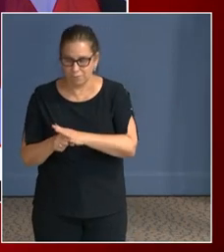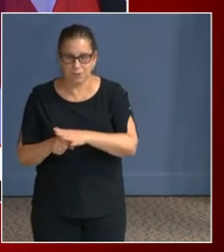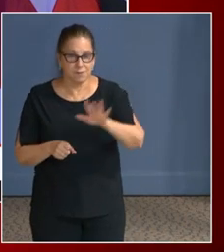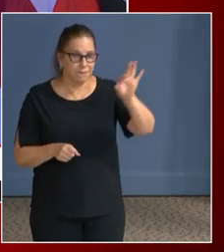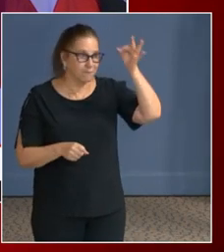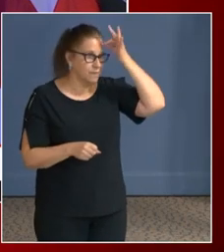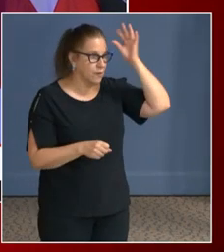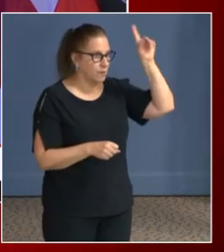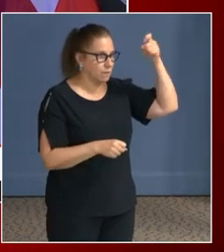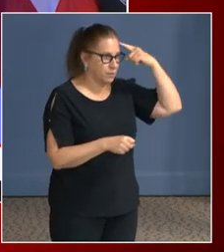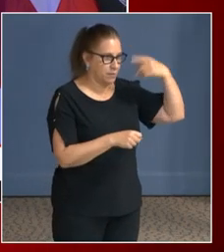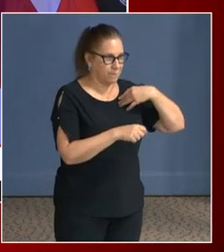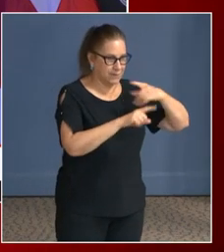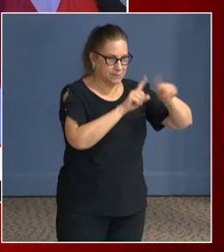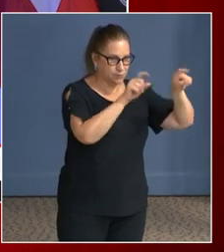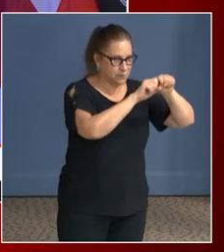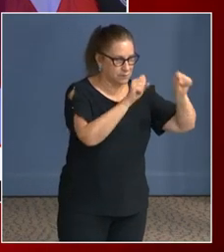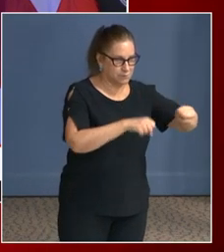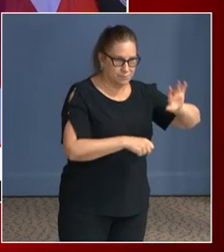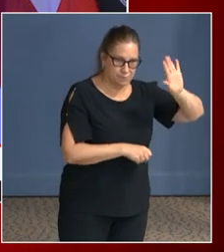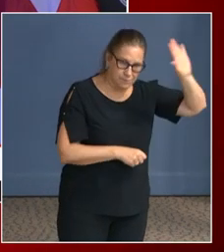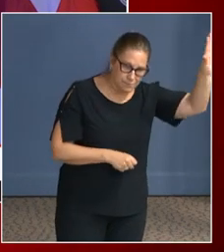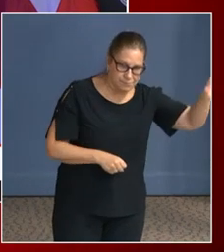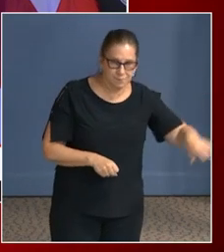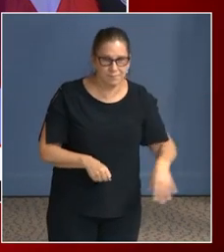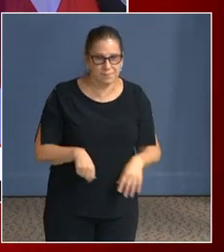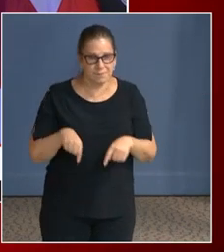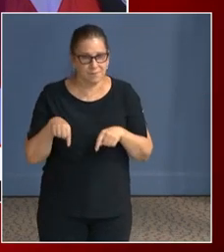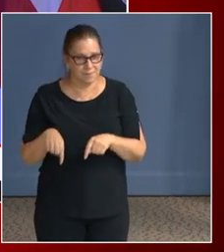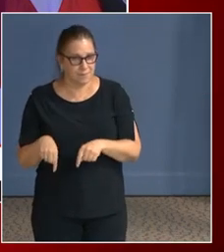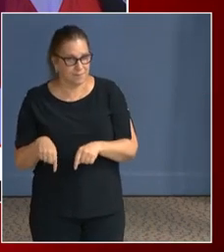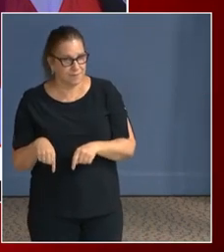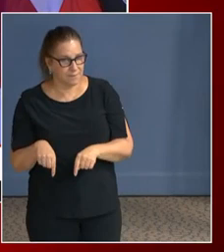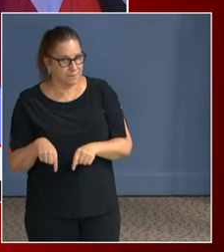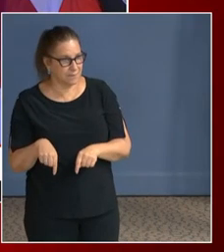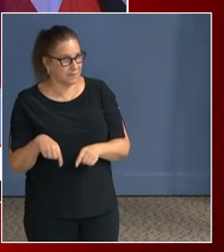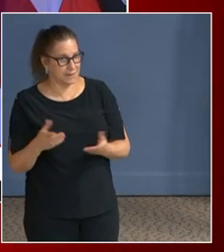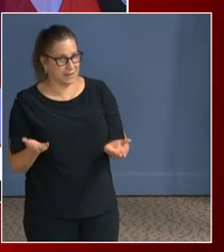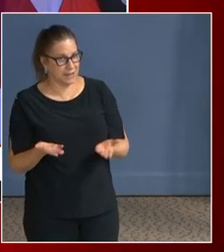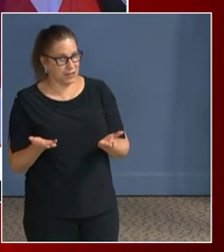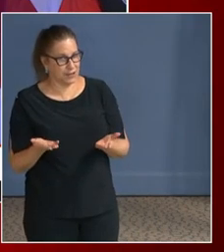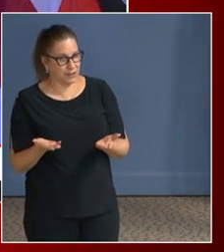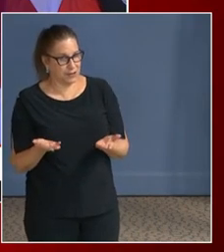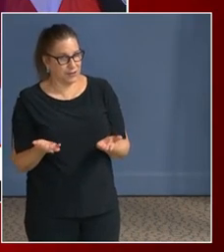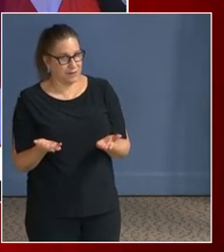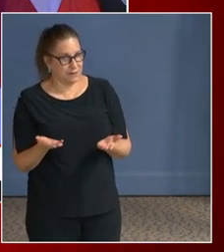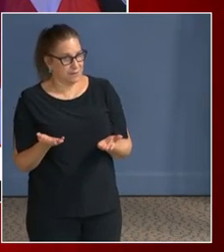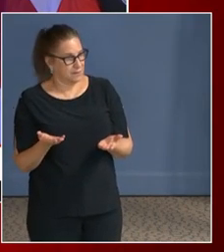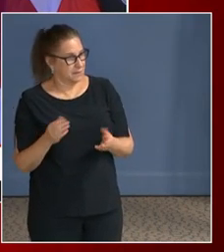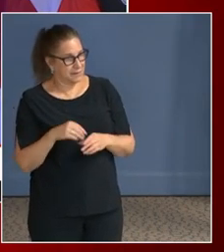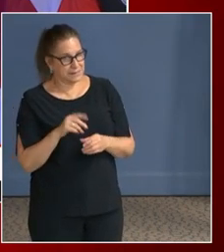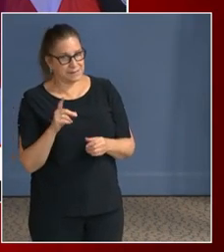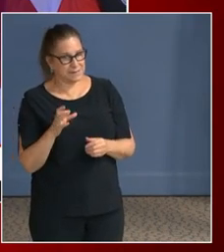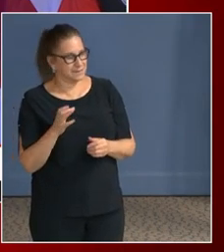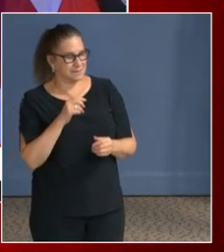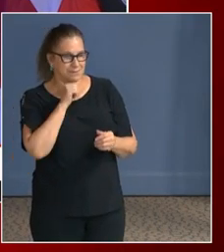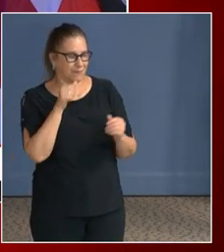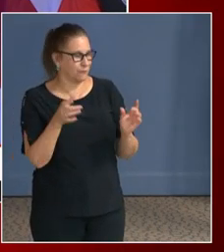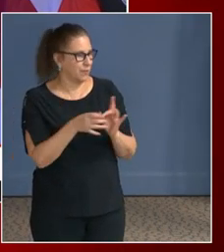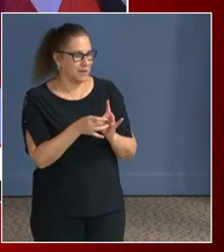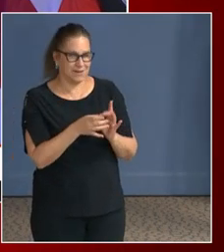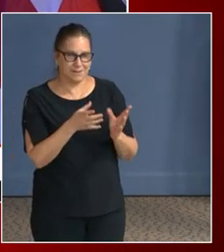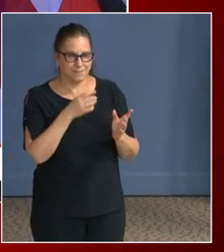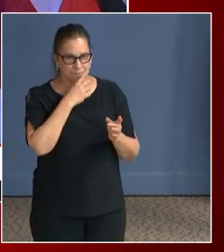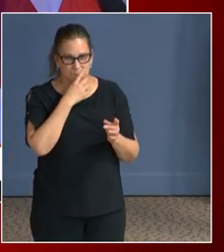So I don't know necessarily, Mark, that I would say here that the two are related. Paid